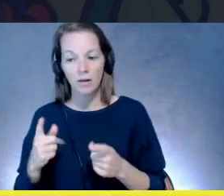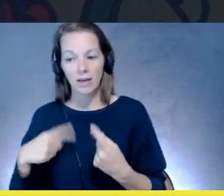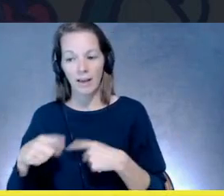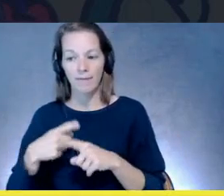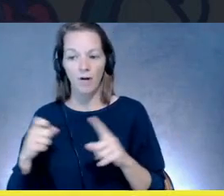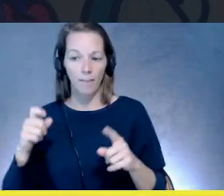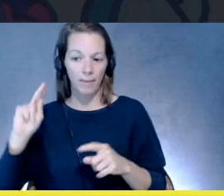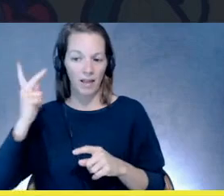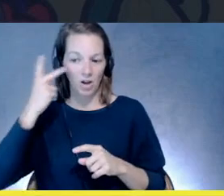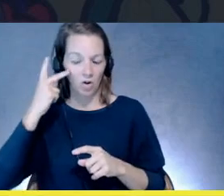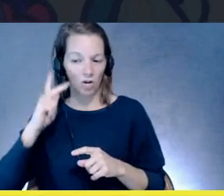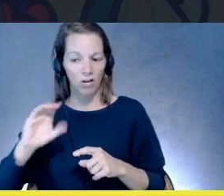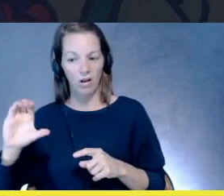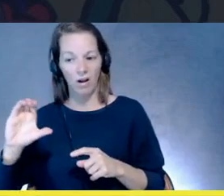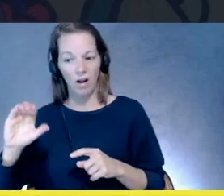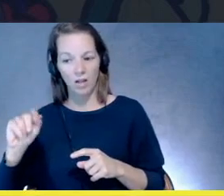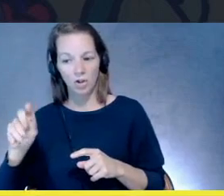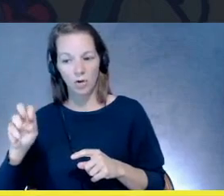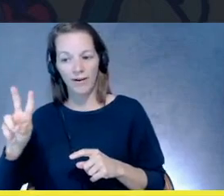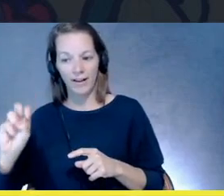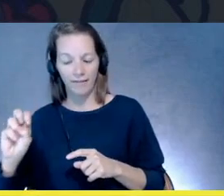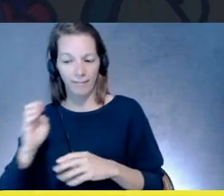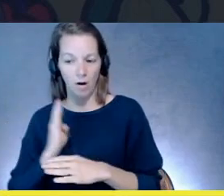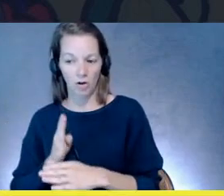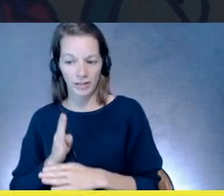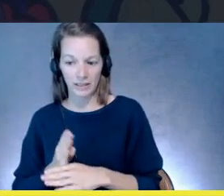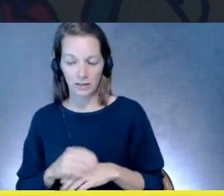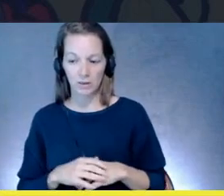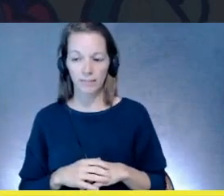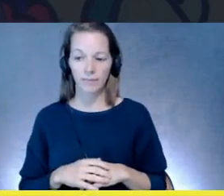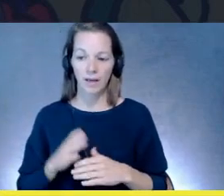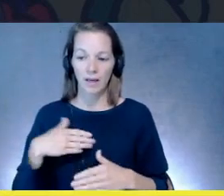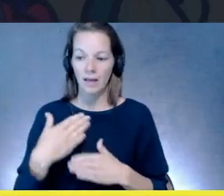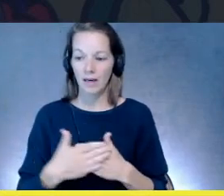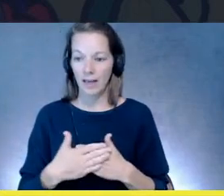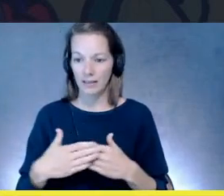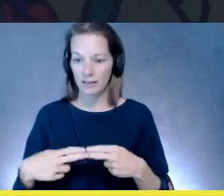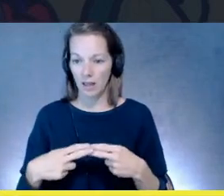political conservatives and moderates. Next slide.